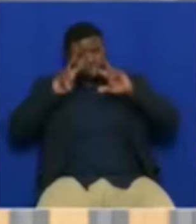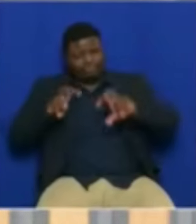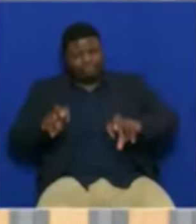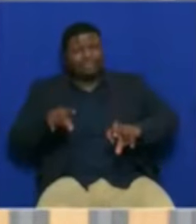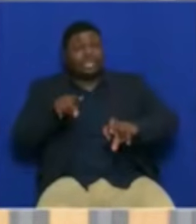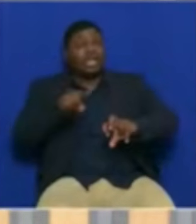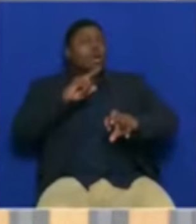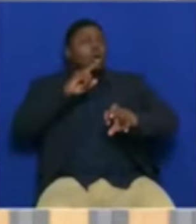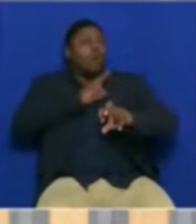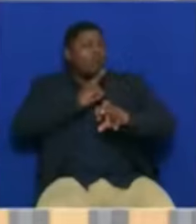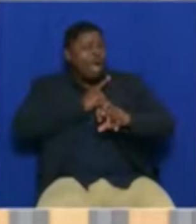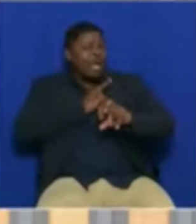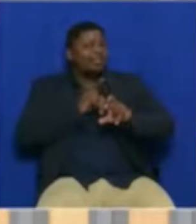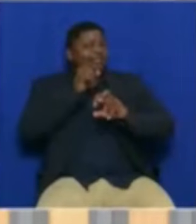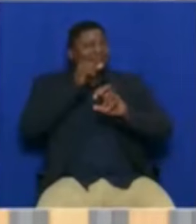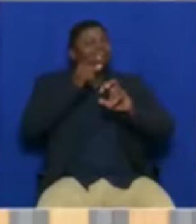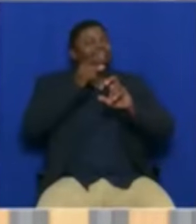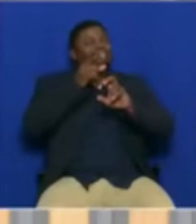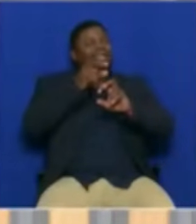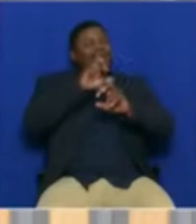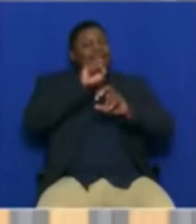senior management of SAPS?